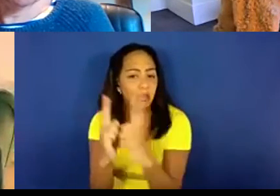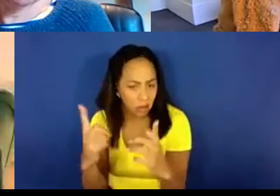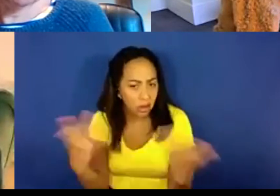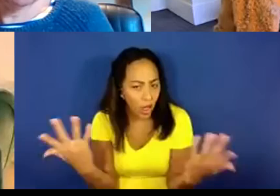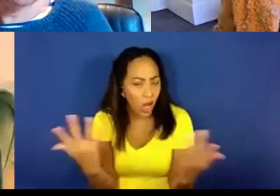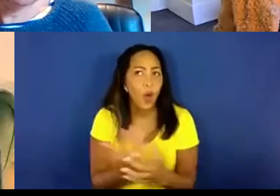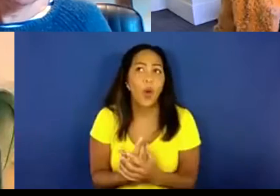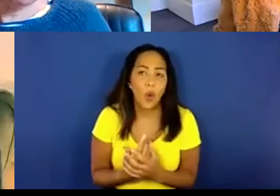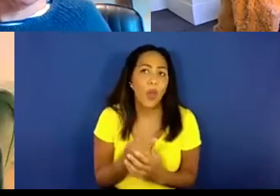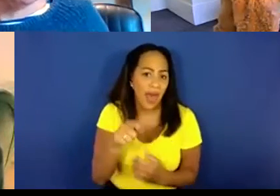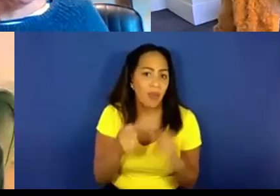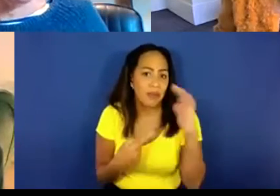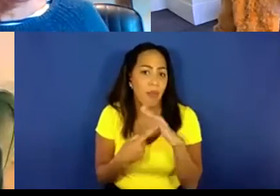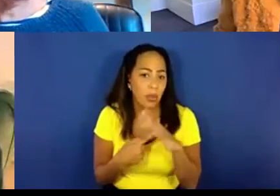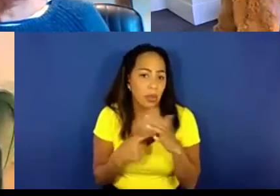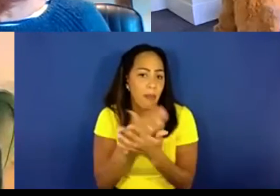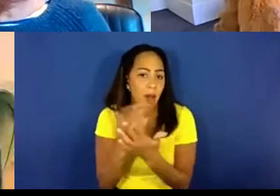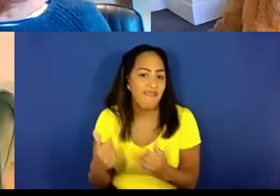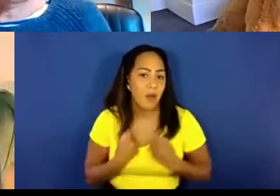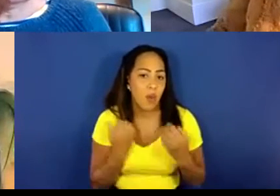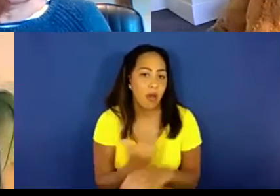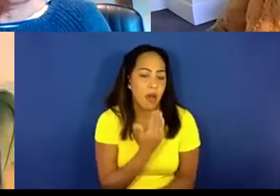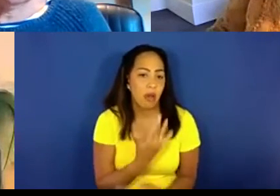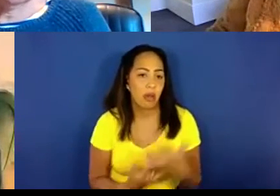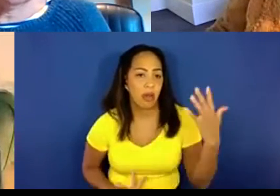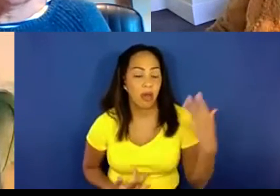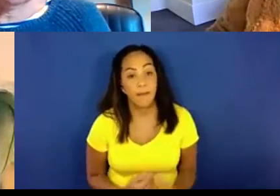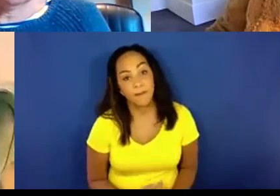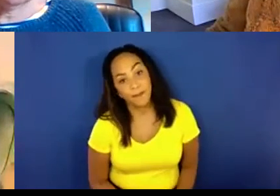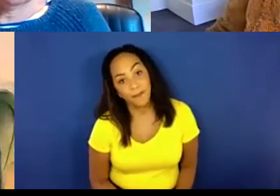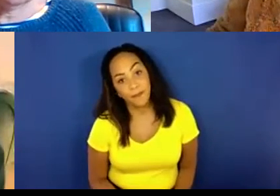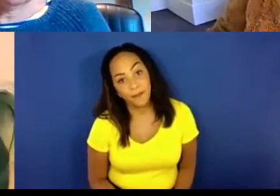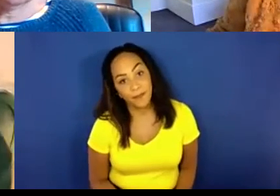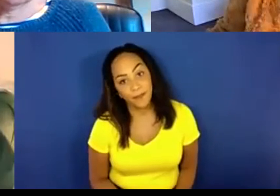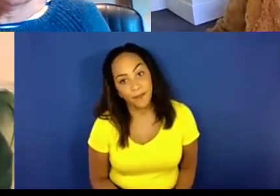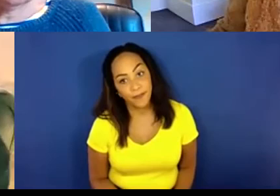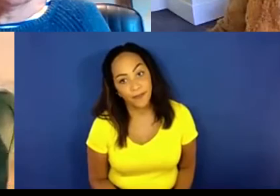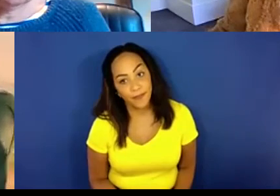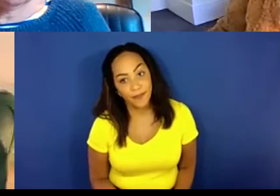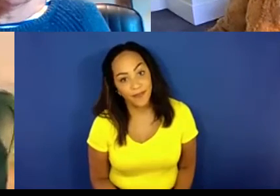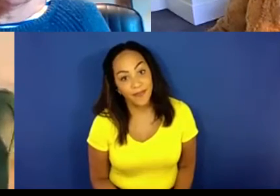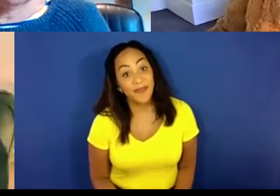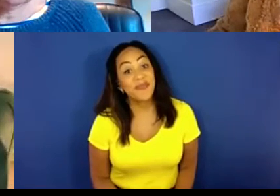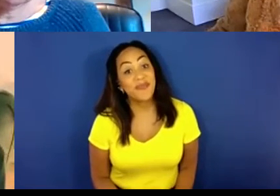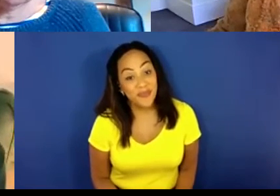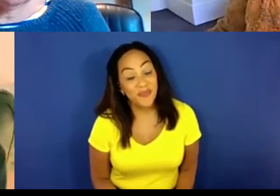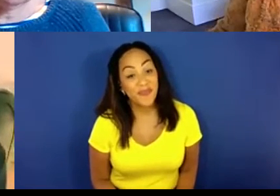the work. And the other aspect that was really important for us was that we were able, because we've got